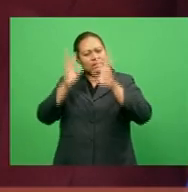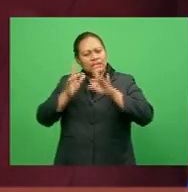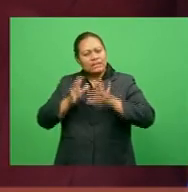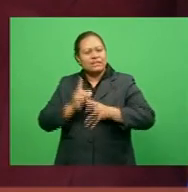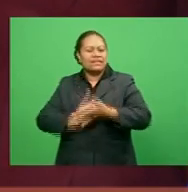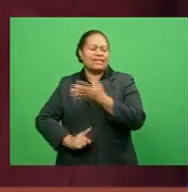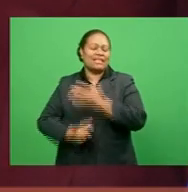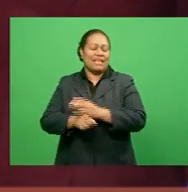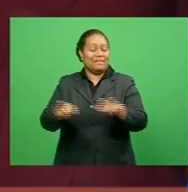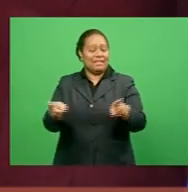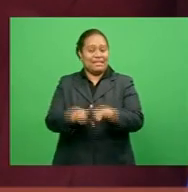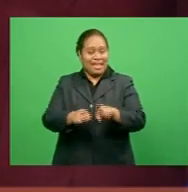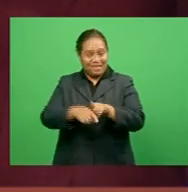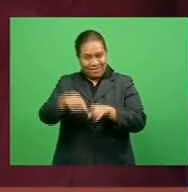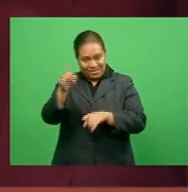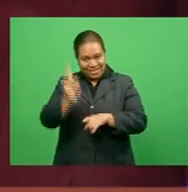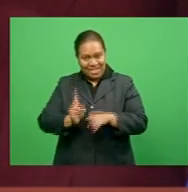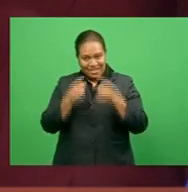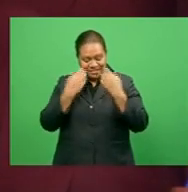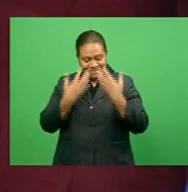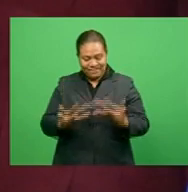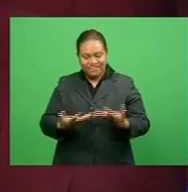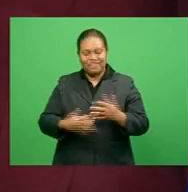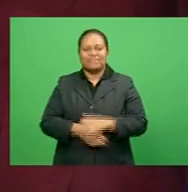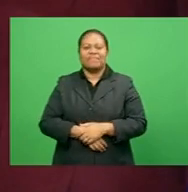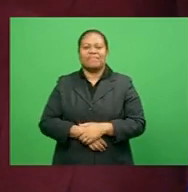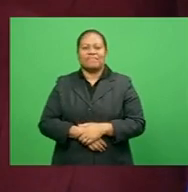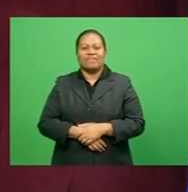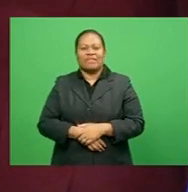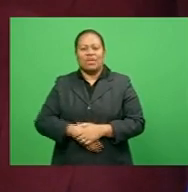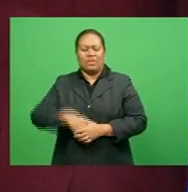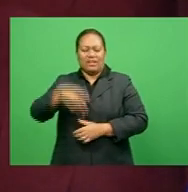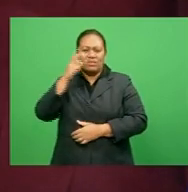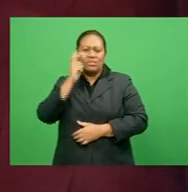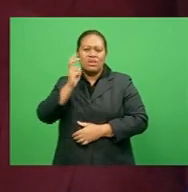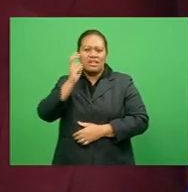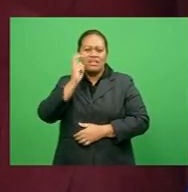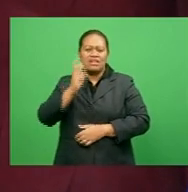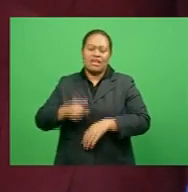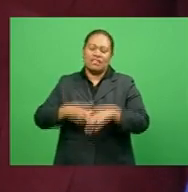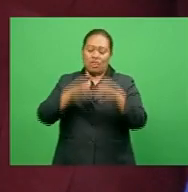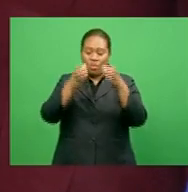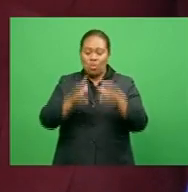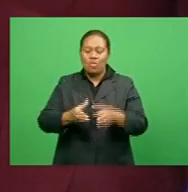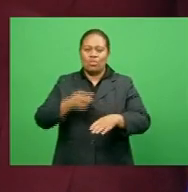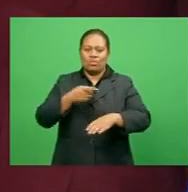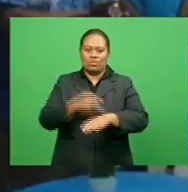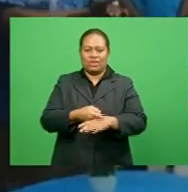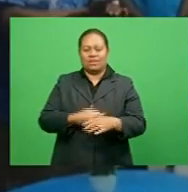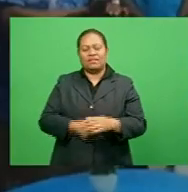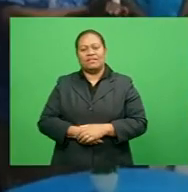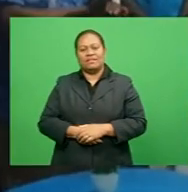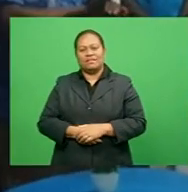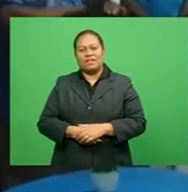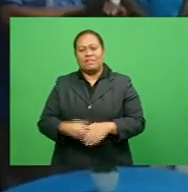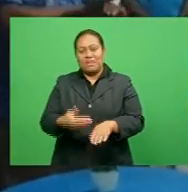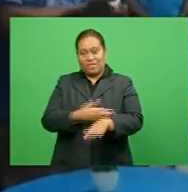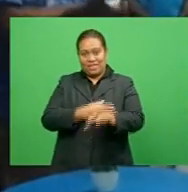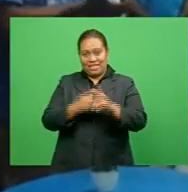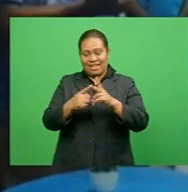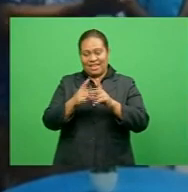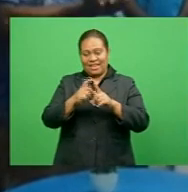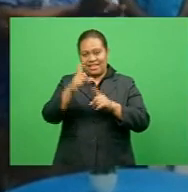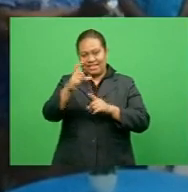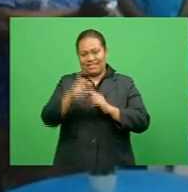like today here, and we trained the whole week in rain before the IDC,